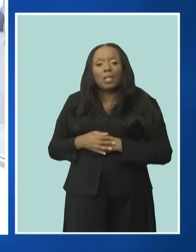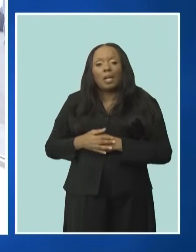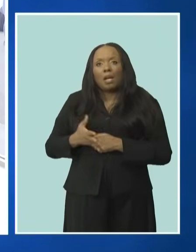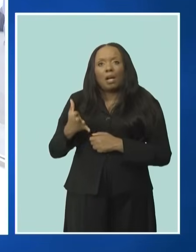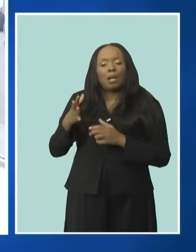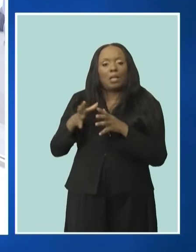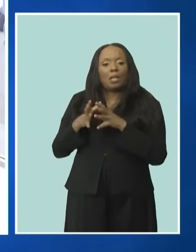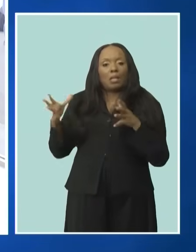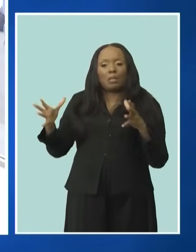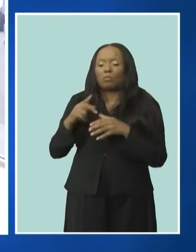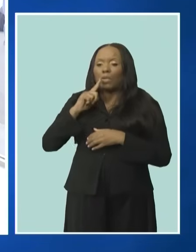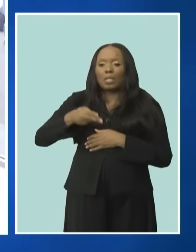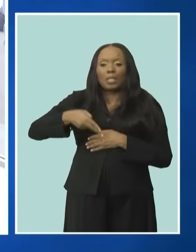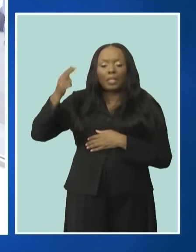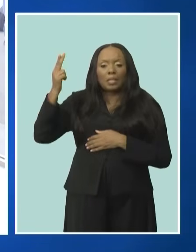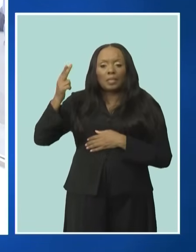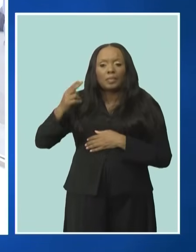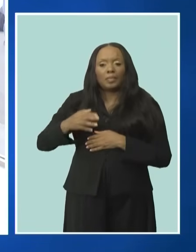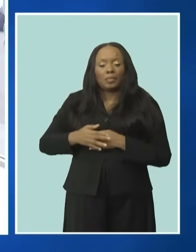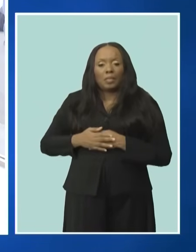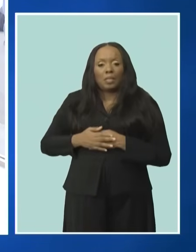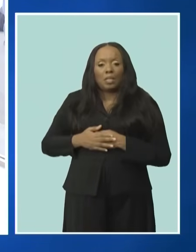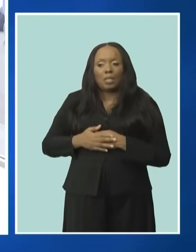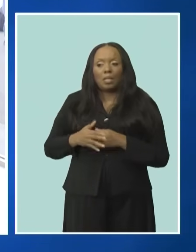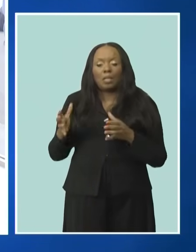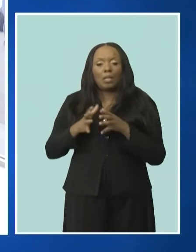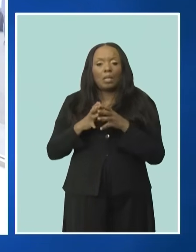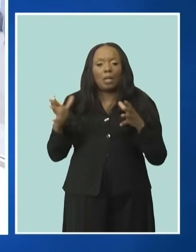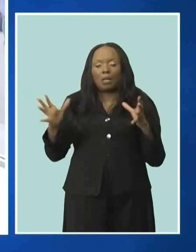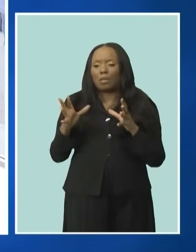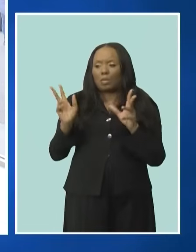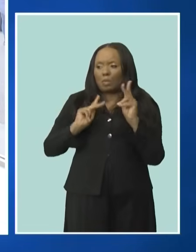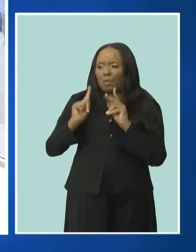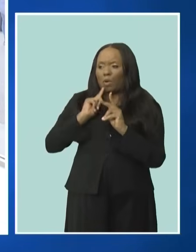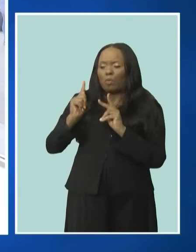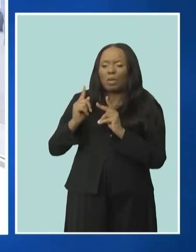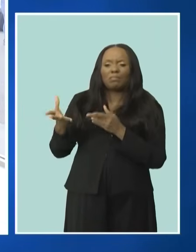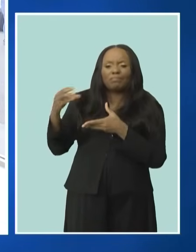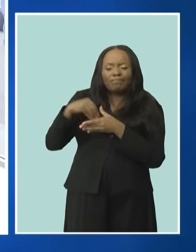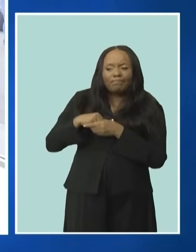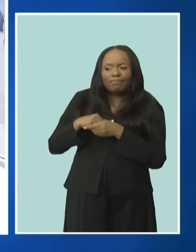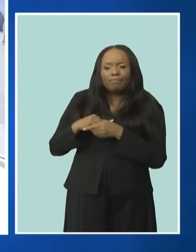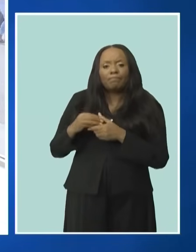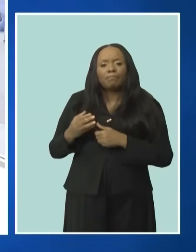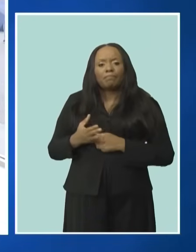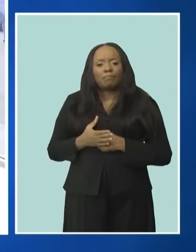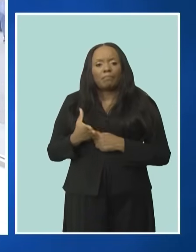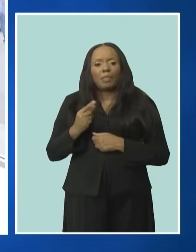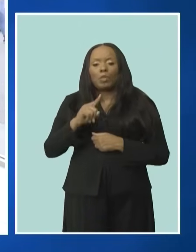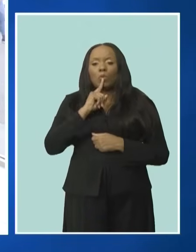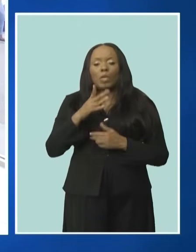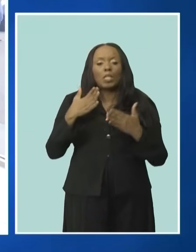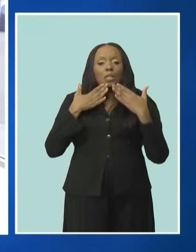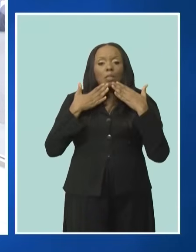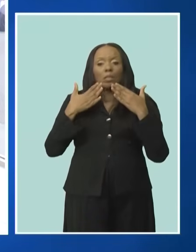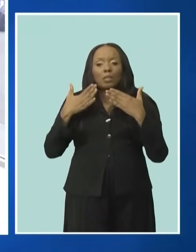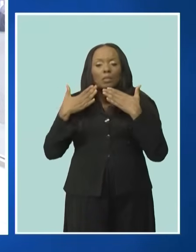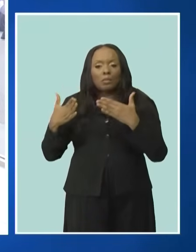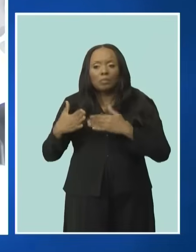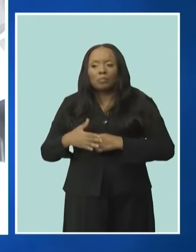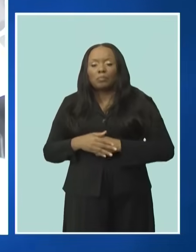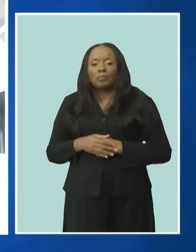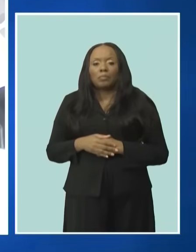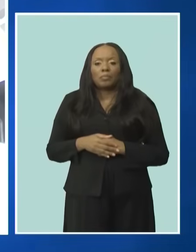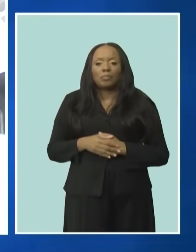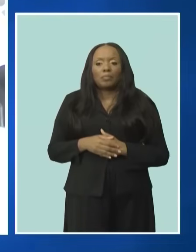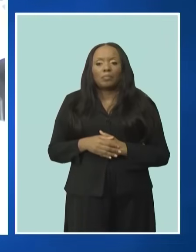have been quite high. We find that we've had quite a bit of buy-in from the Barbadian people, and we're very grateful for it. And because